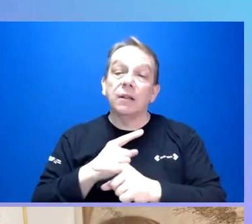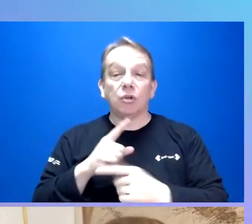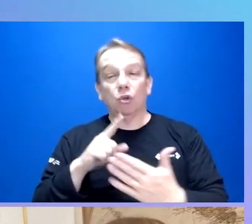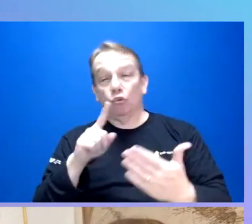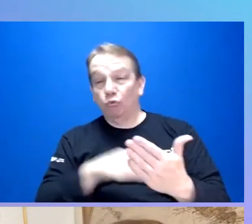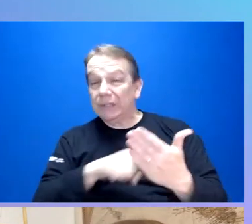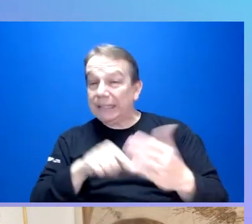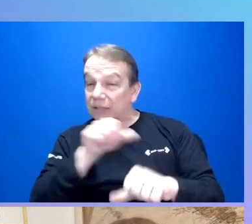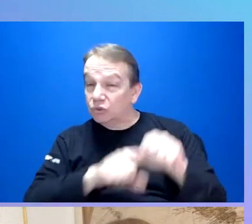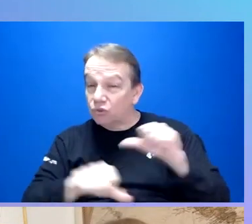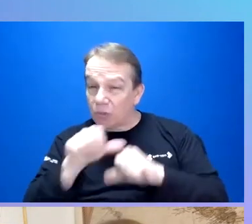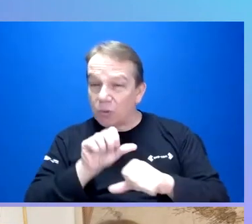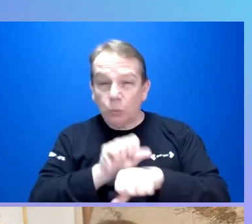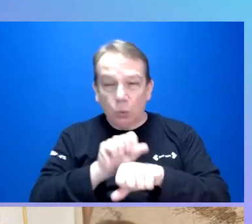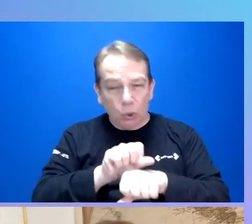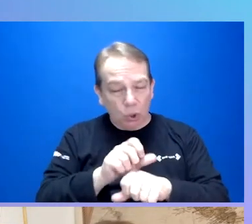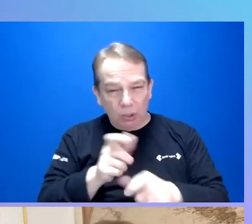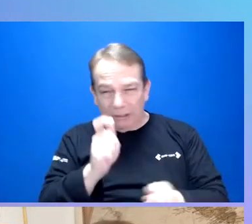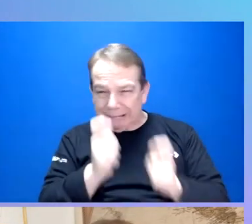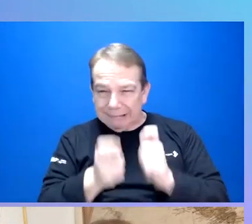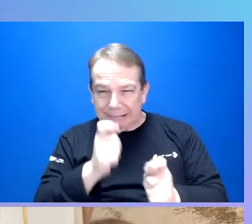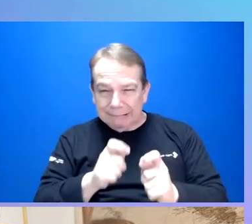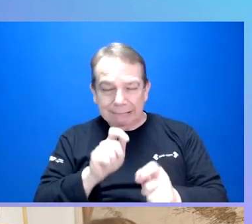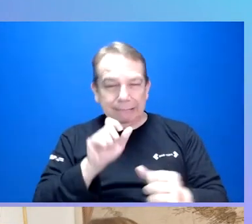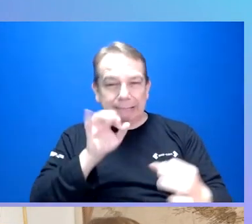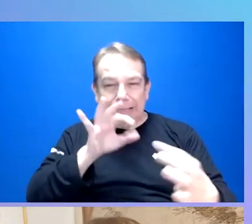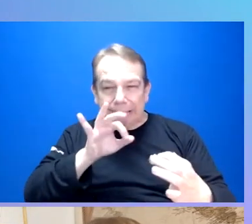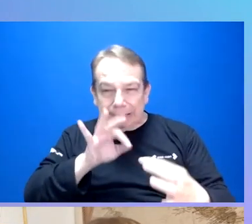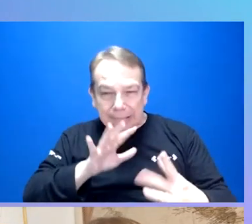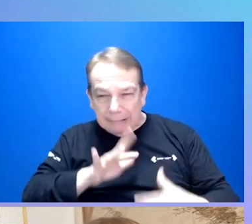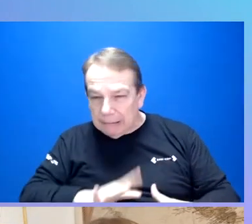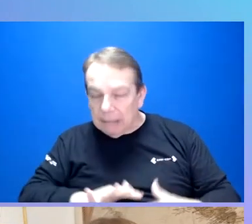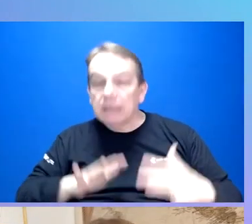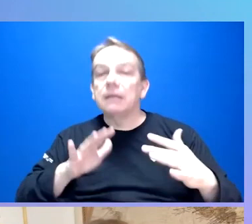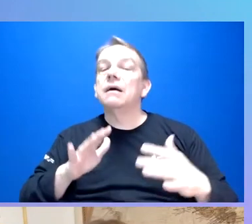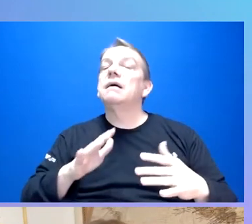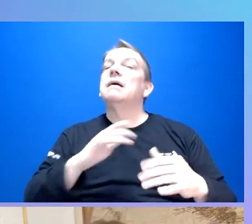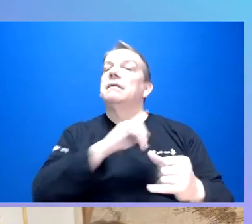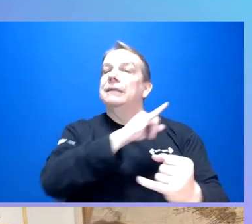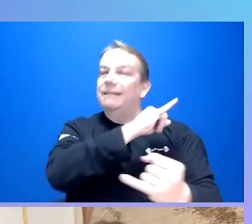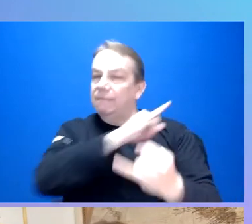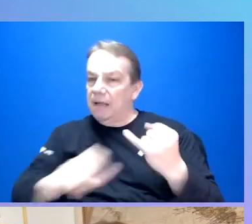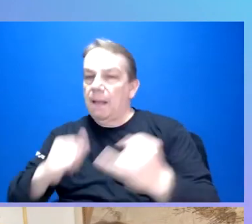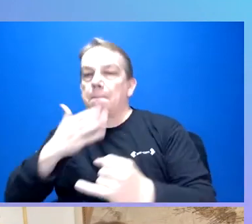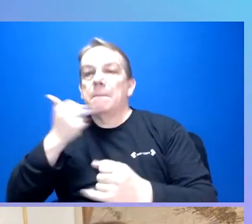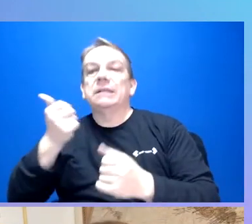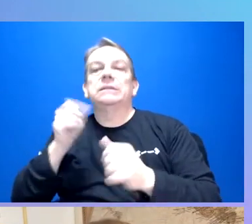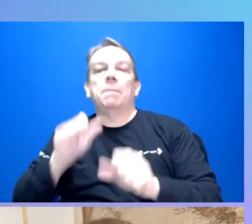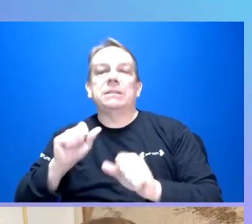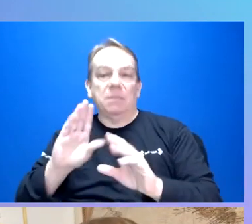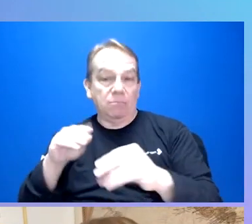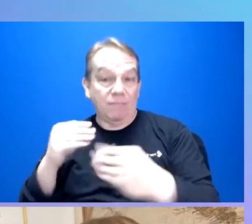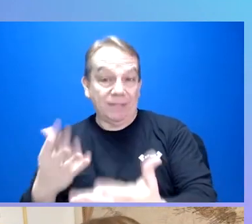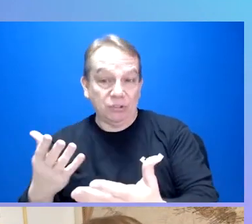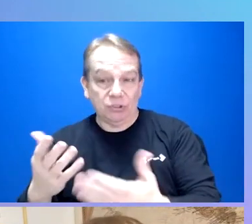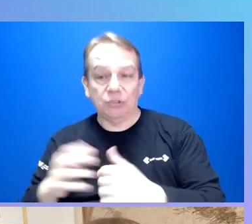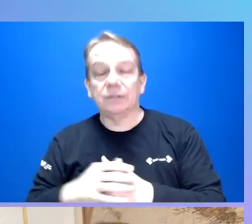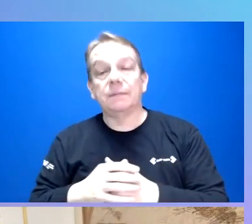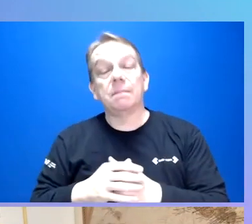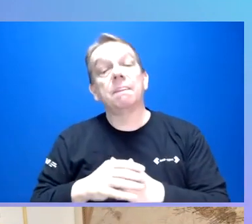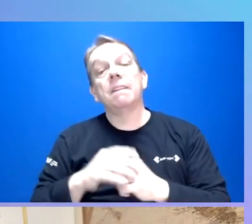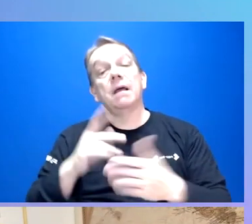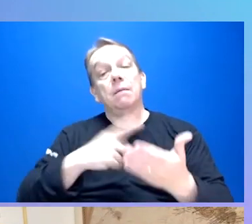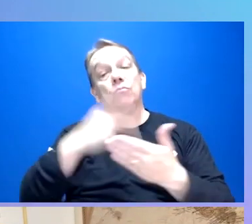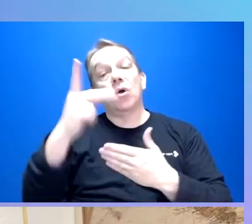critique each other's work and try to get the project to the best possible version of itself. And so the projects coming out of the class are